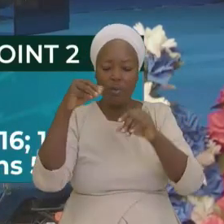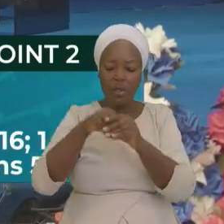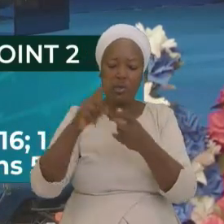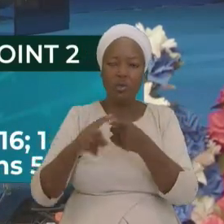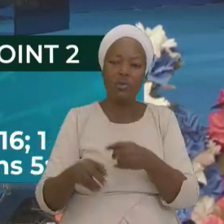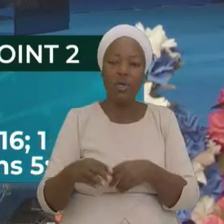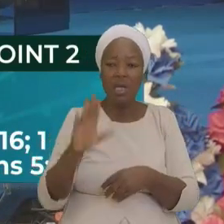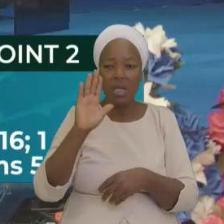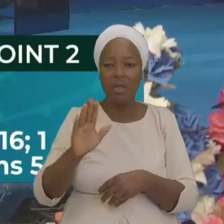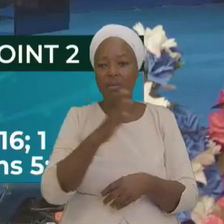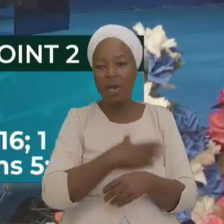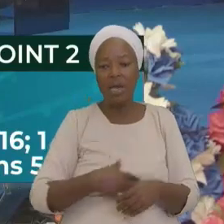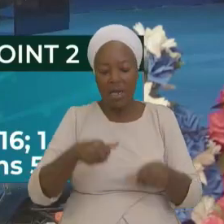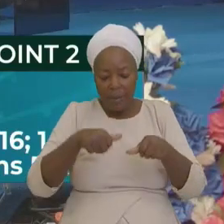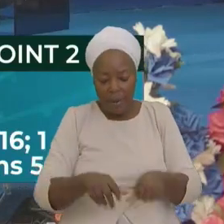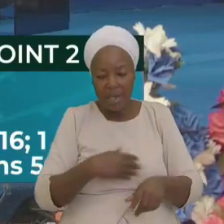and dwell in him."